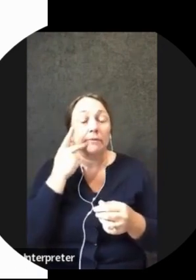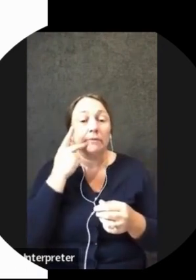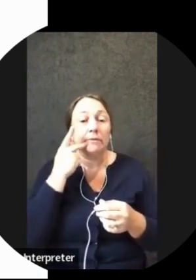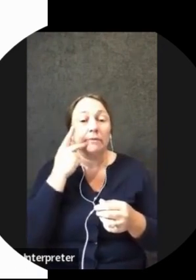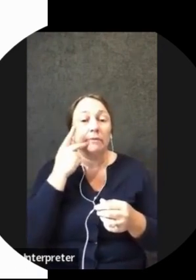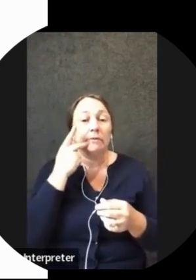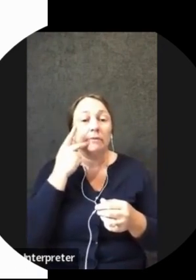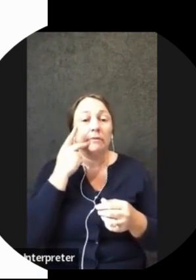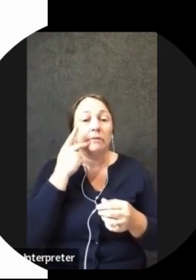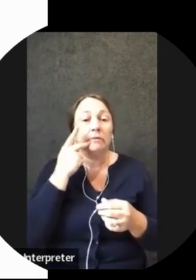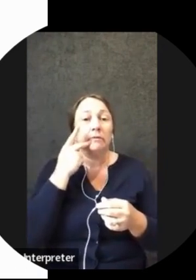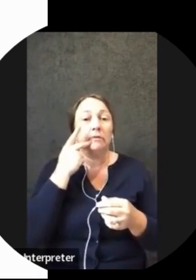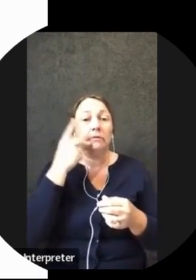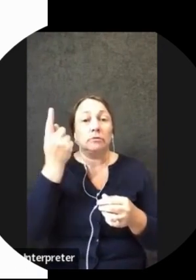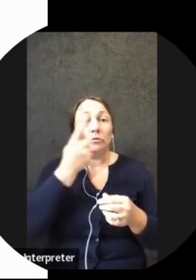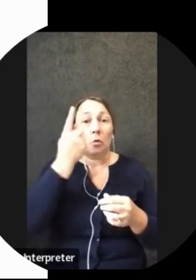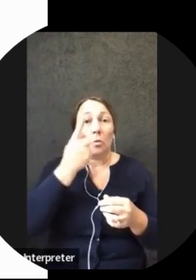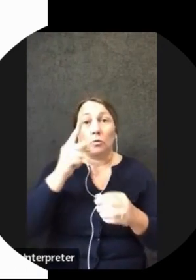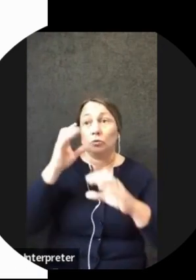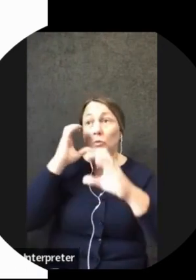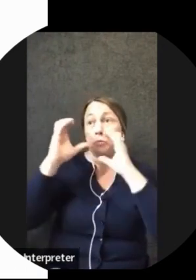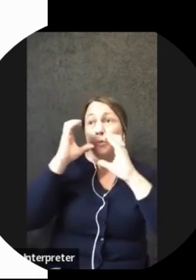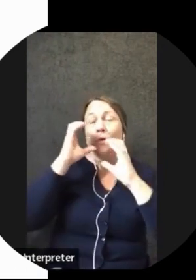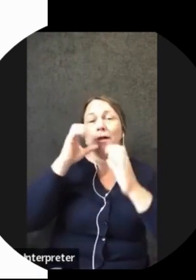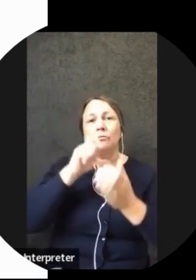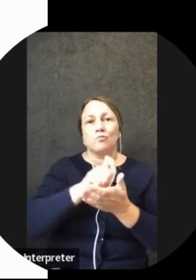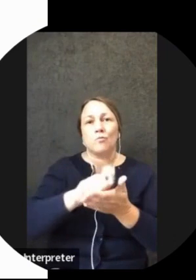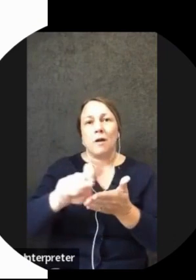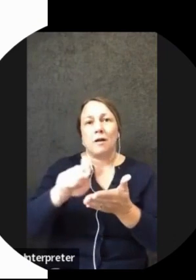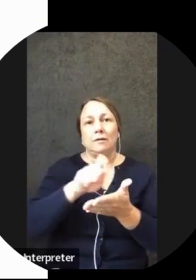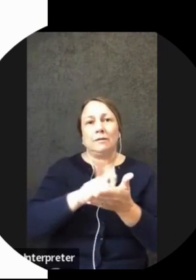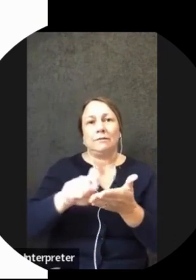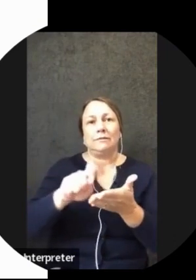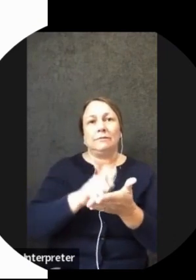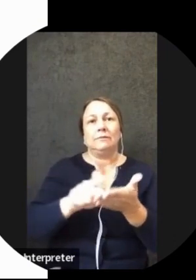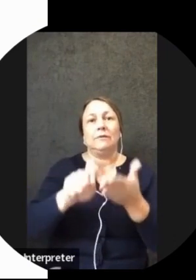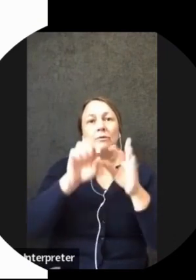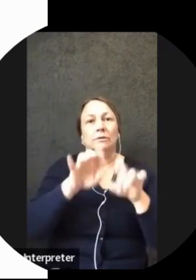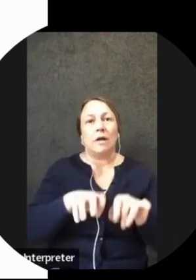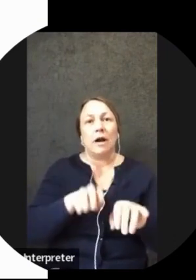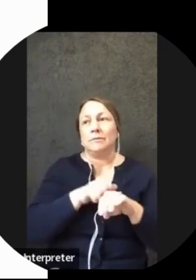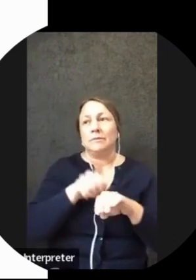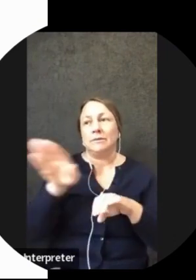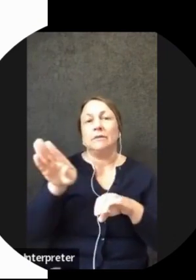of their communications with the school district in writing so that there is a record.